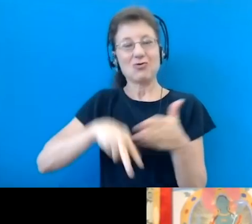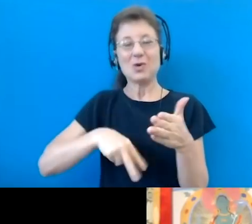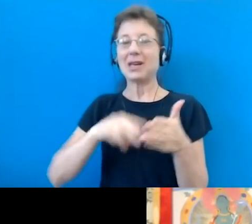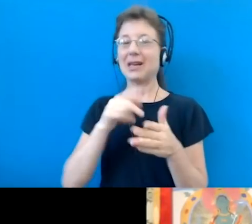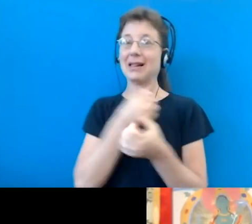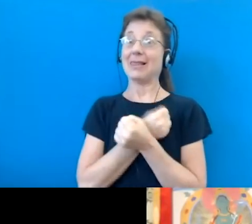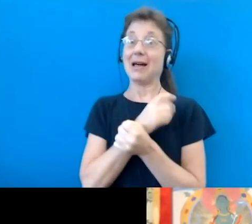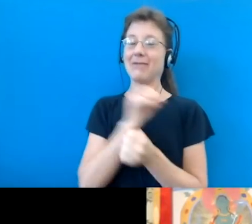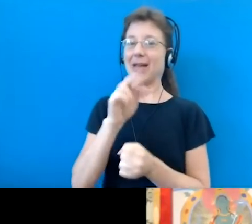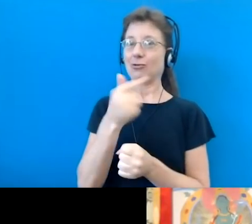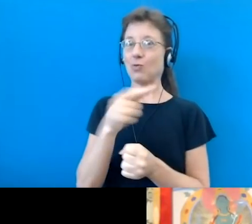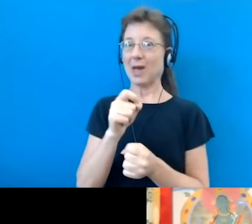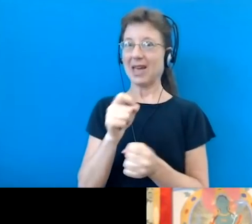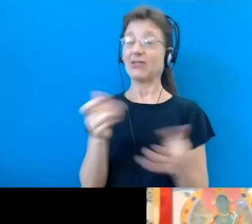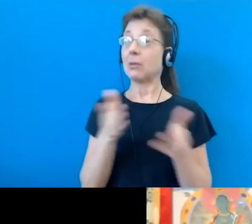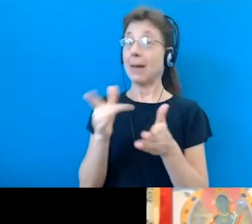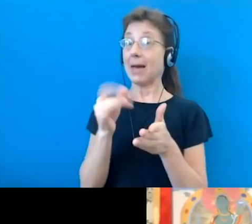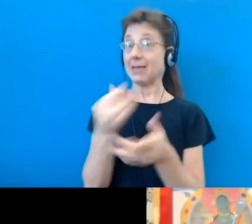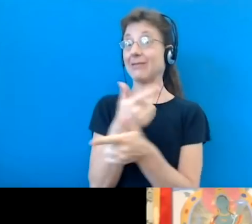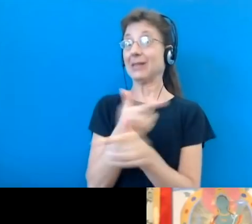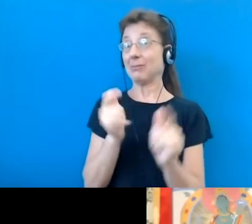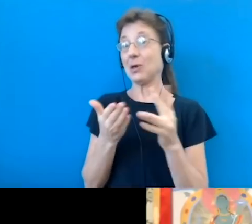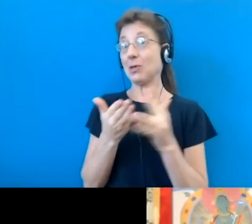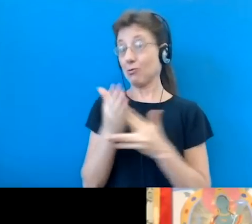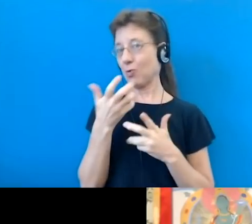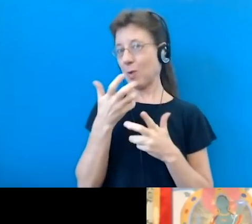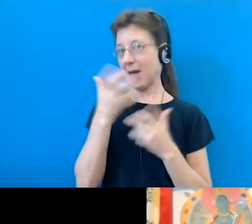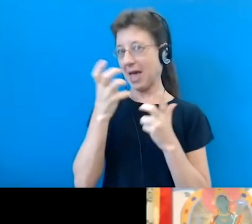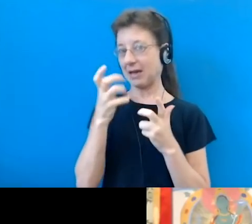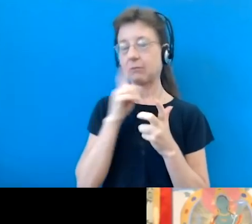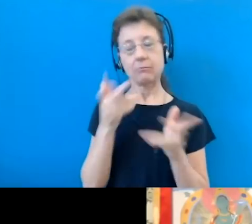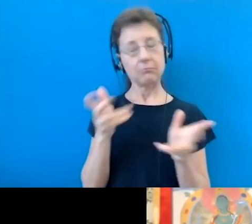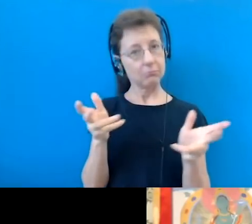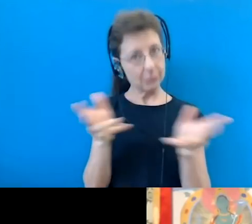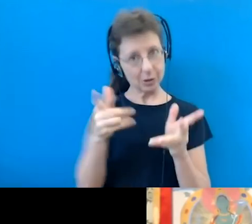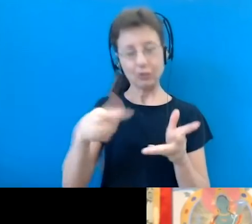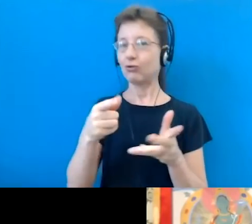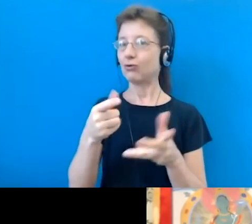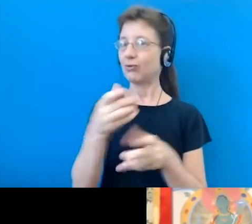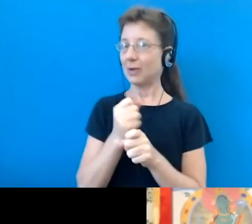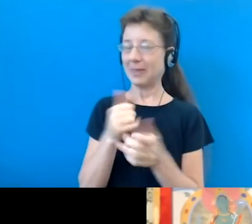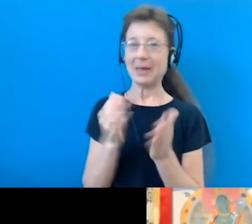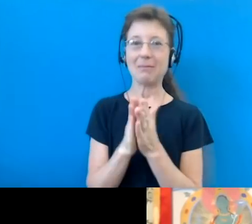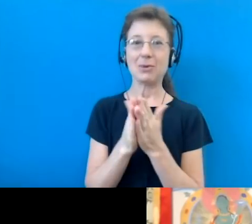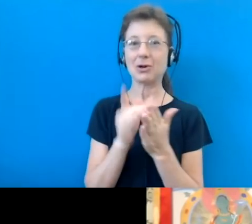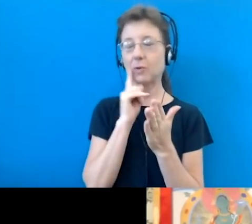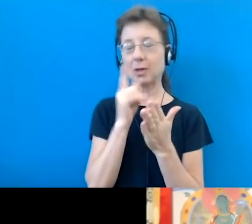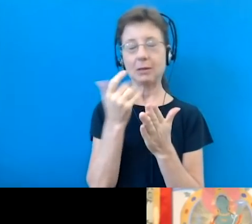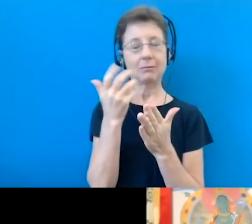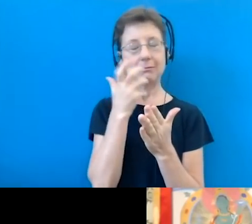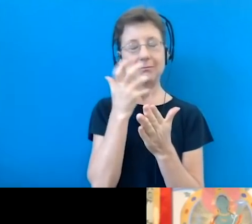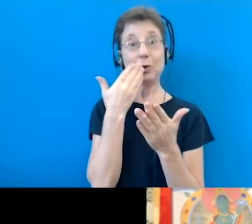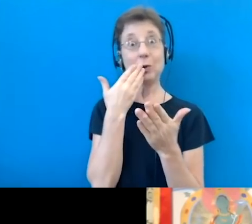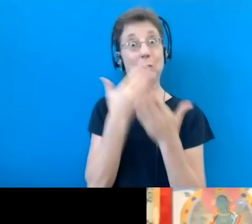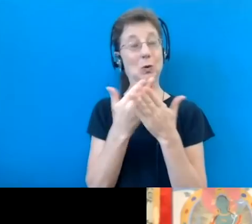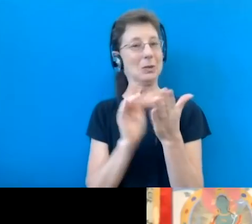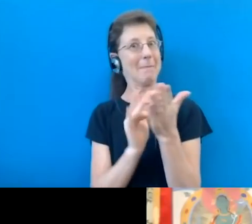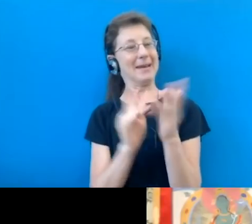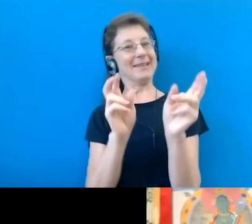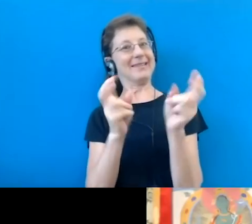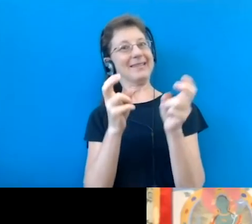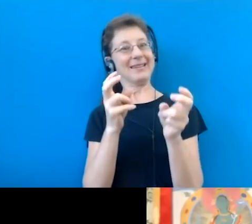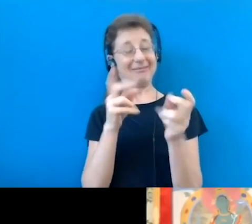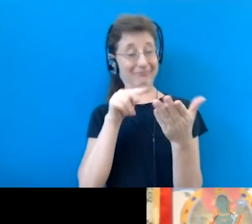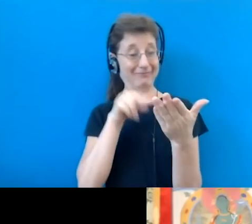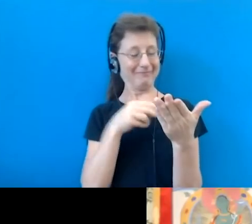Anger. And I totally encourage you to get it. It was just powerful, good medicine filled with insight